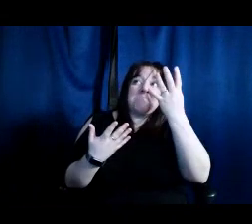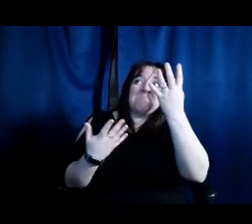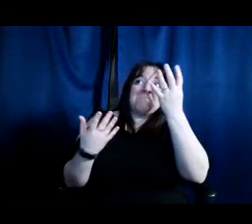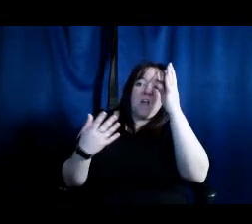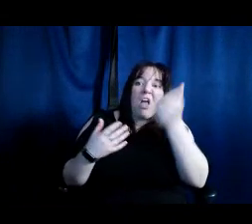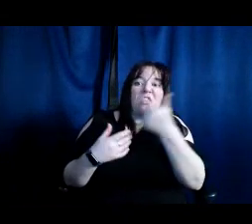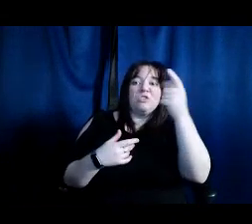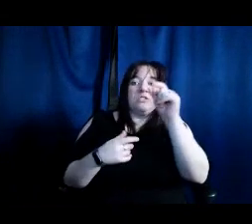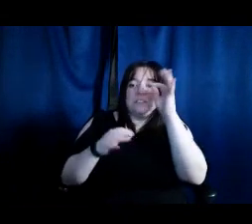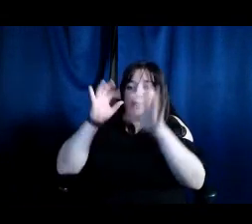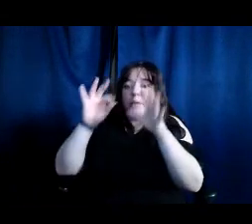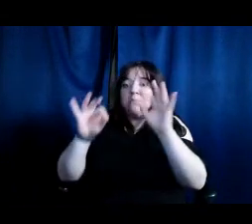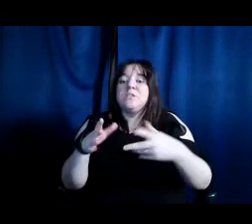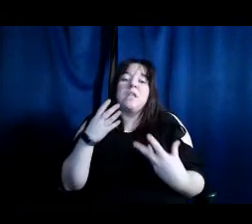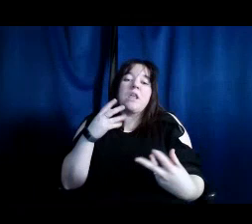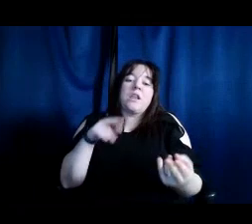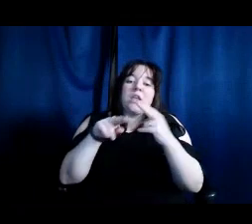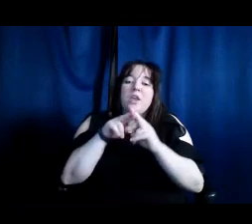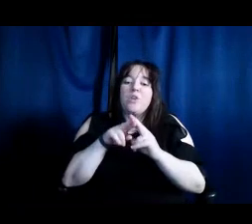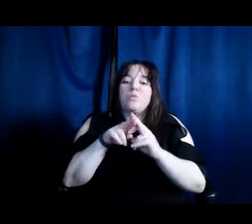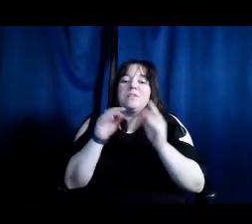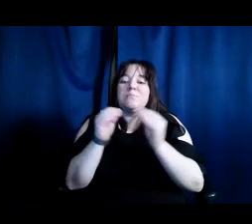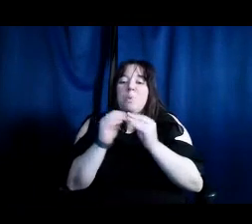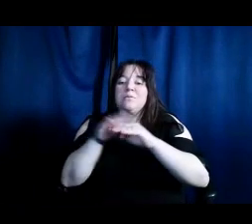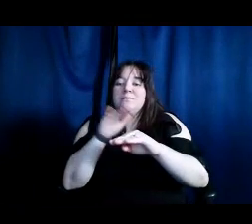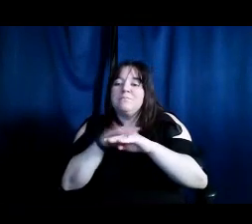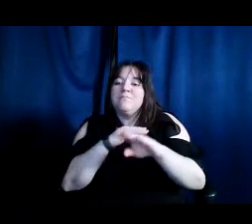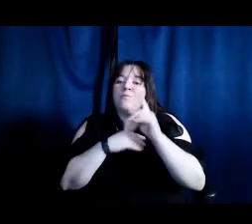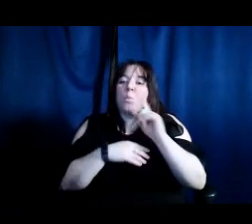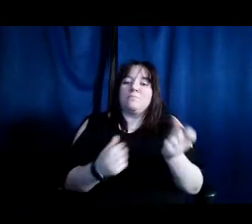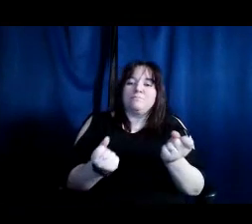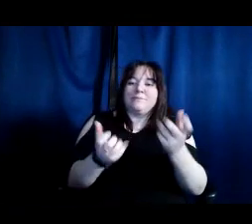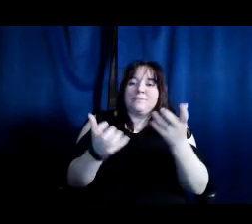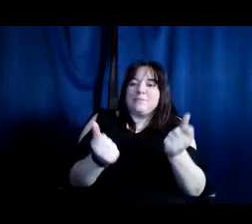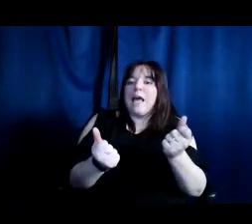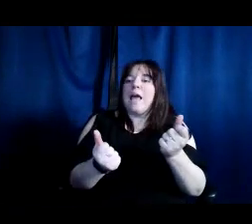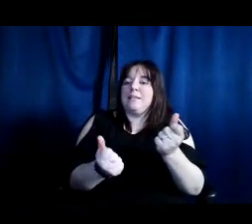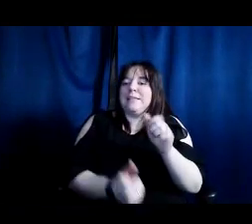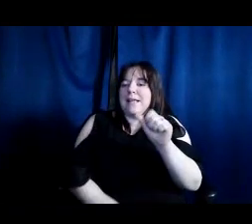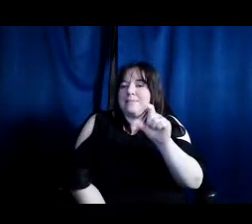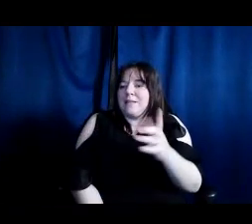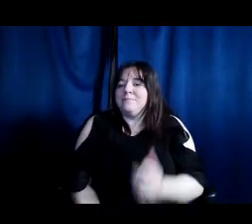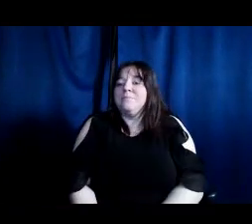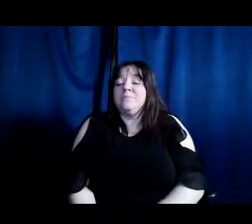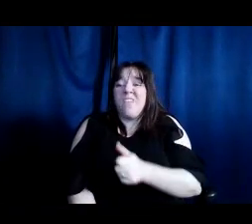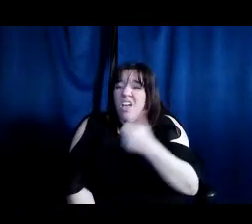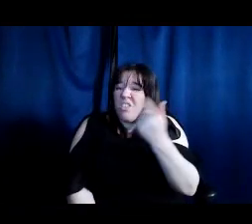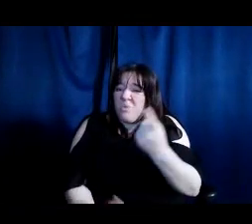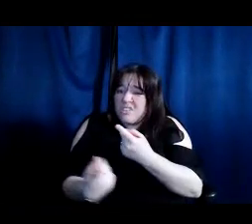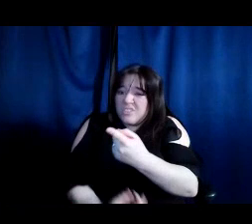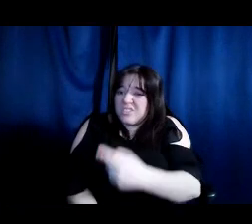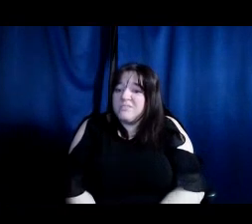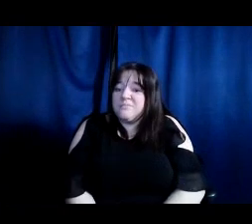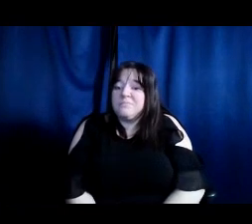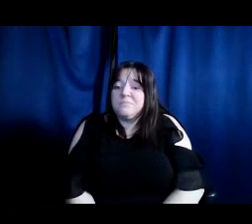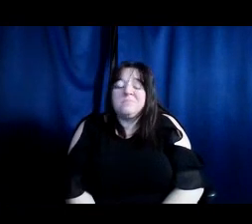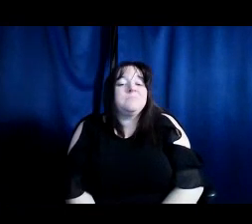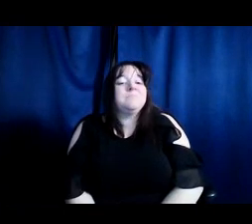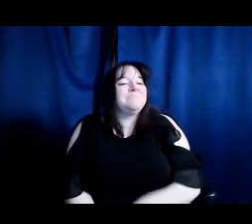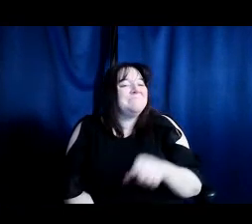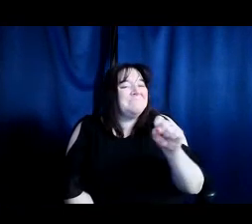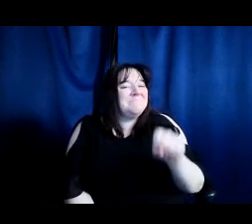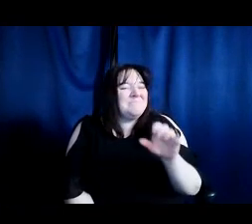of an interpreter in the virtual environment. Elena, do we have another question? Yes, thanks, Shelly.